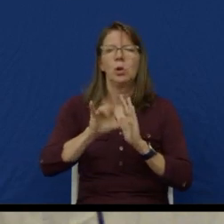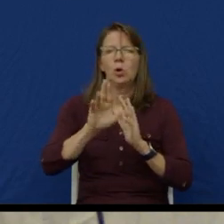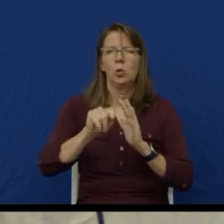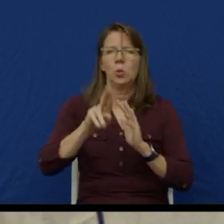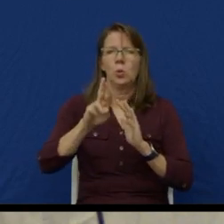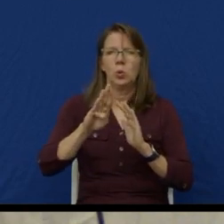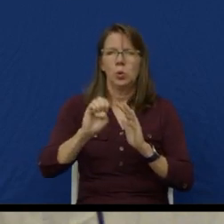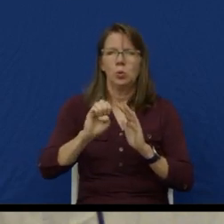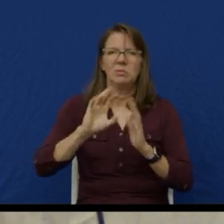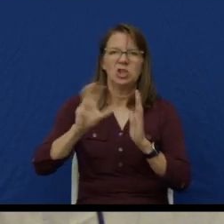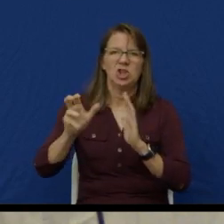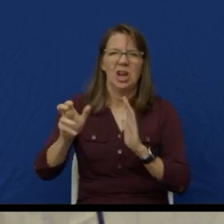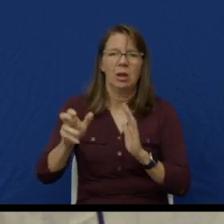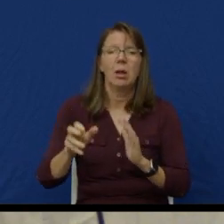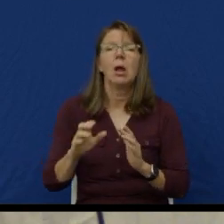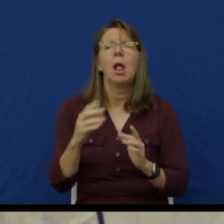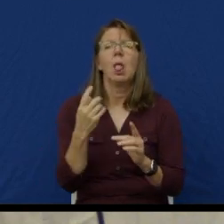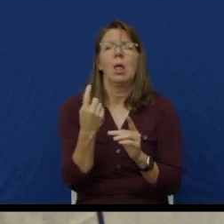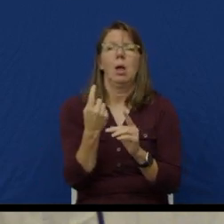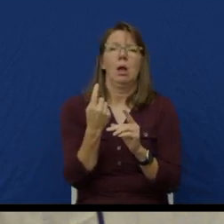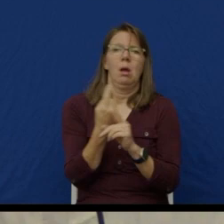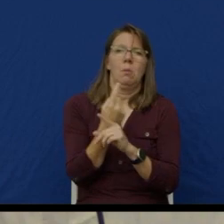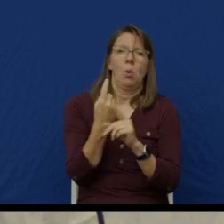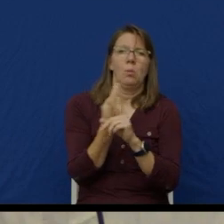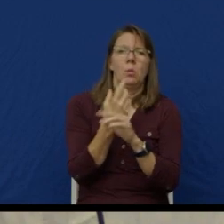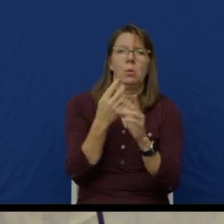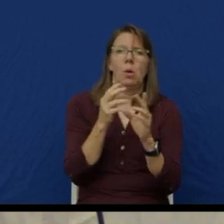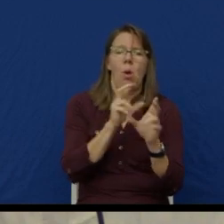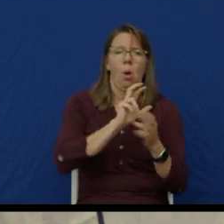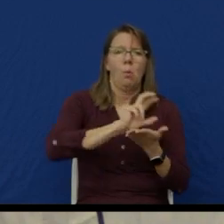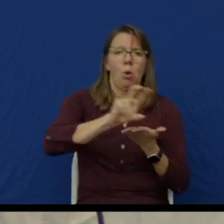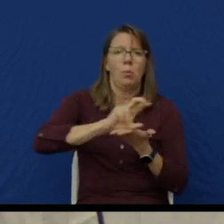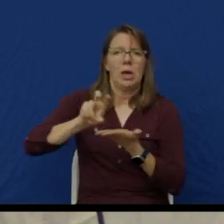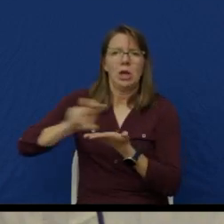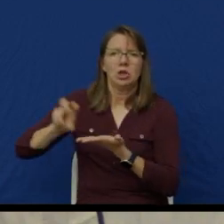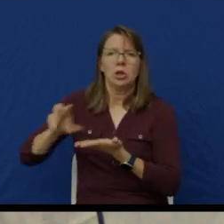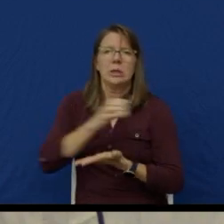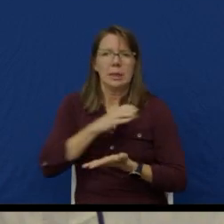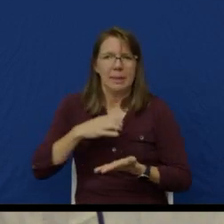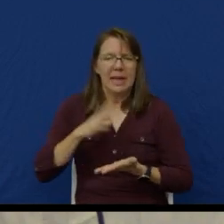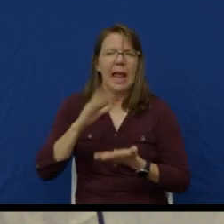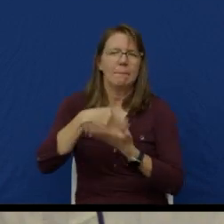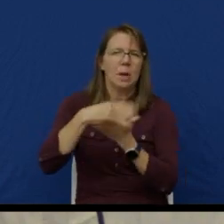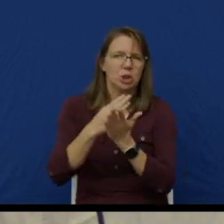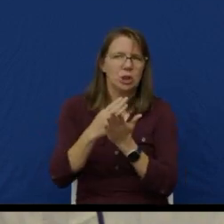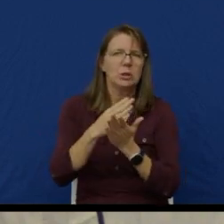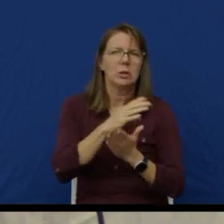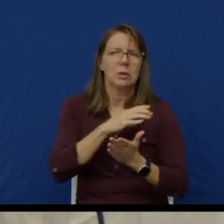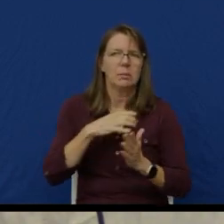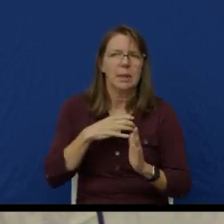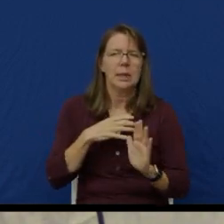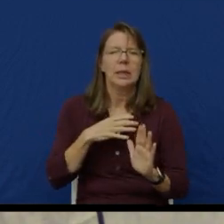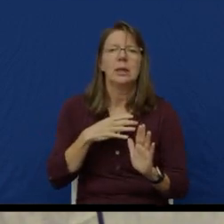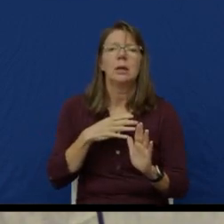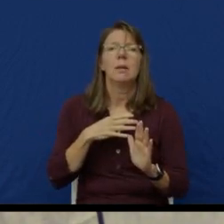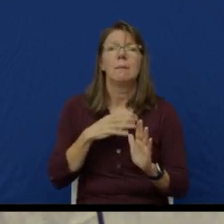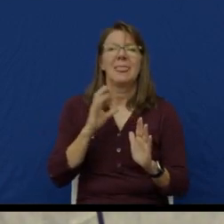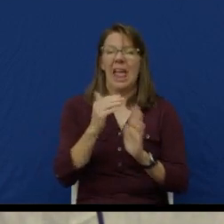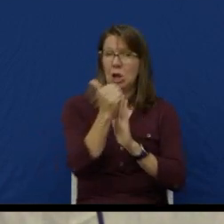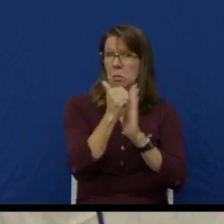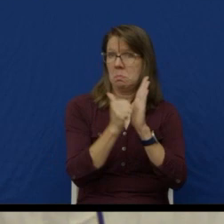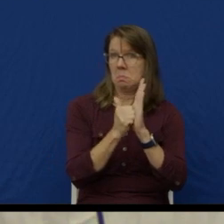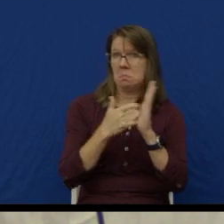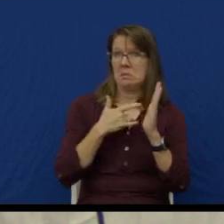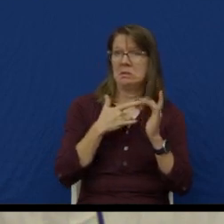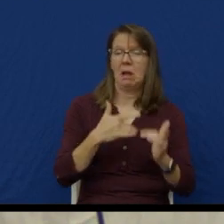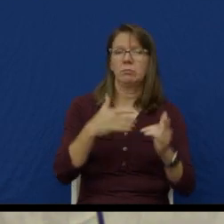Committee, the Appropriations and Revenue is probably the other big one to watch, especially ahead of a budget session. The agendas get posted usually a week or